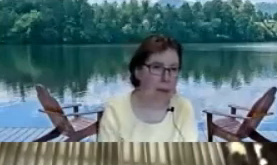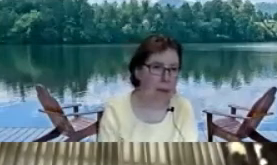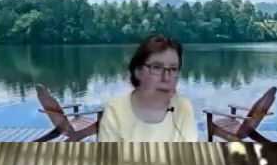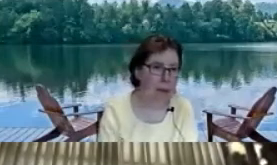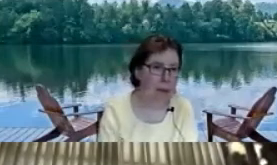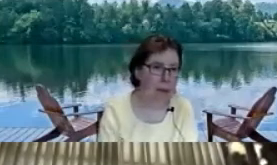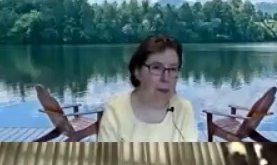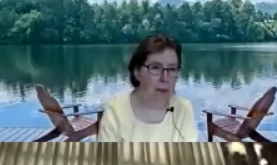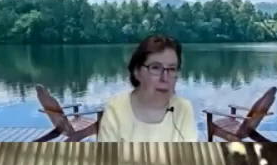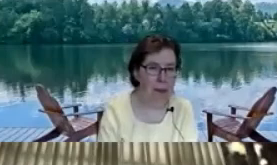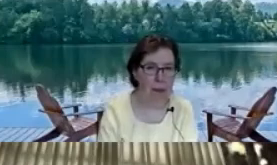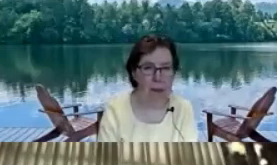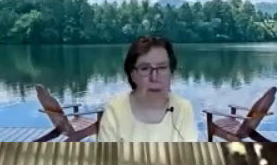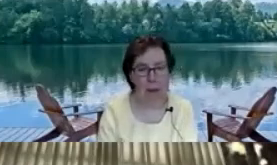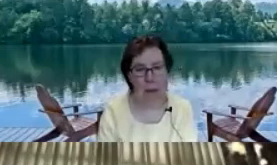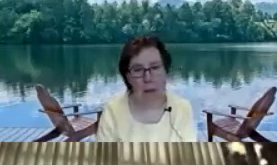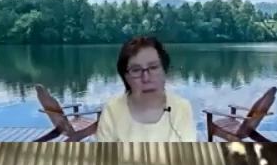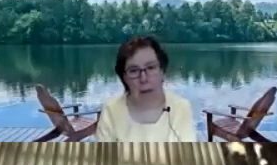So,